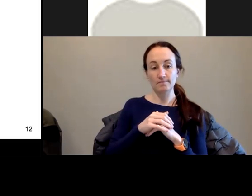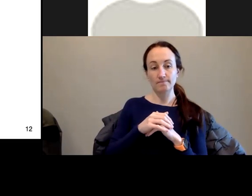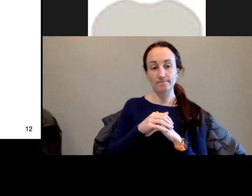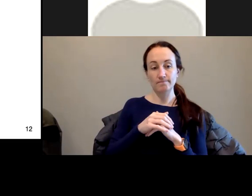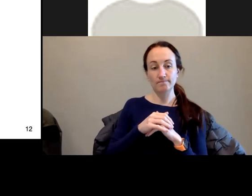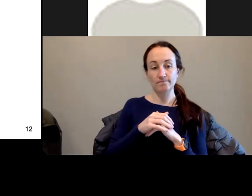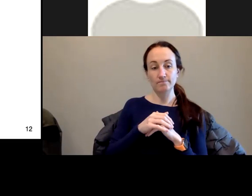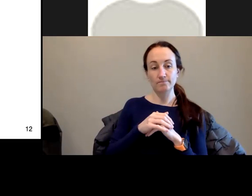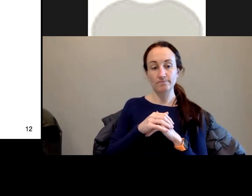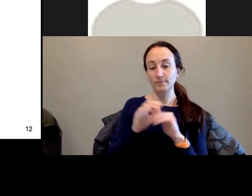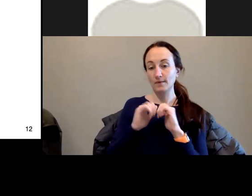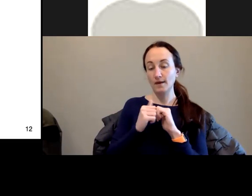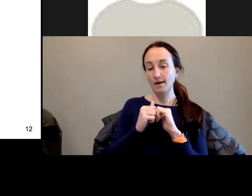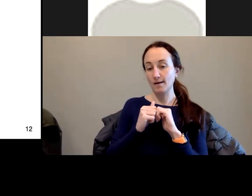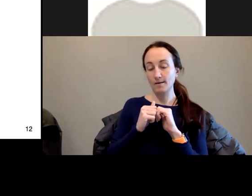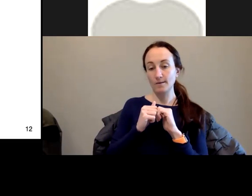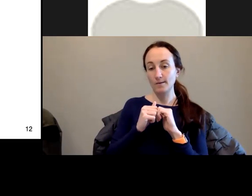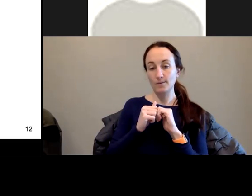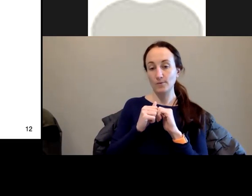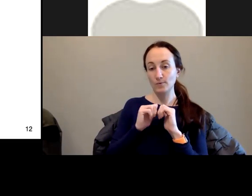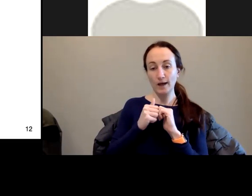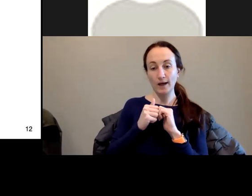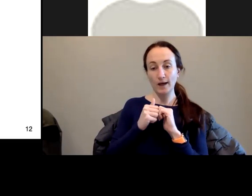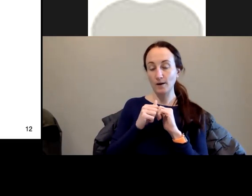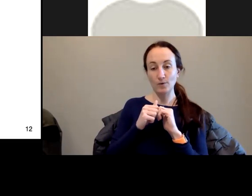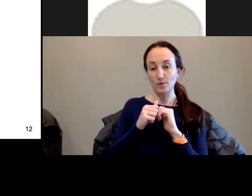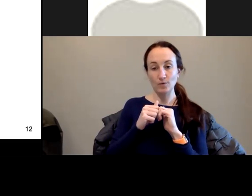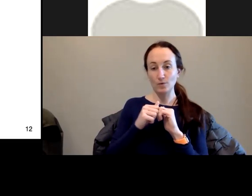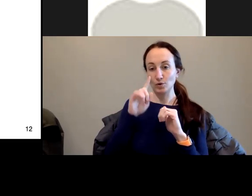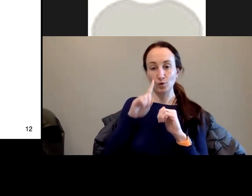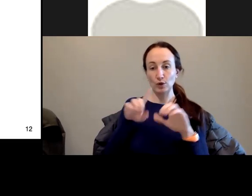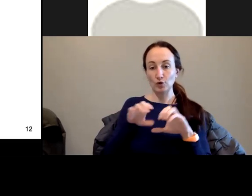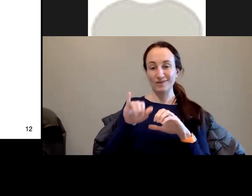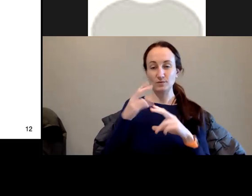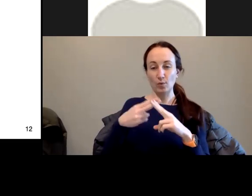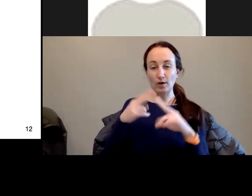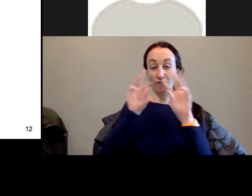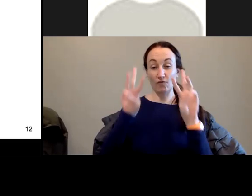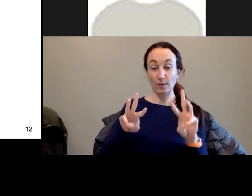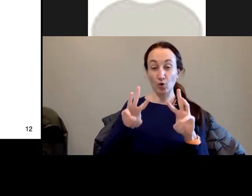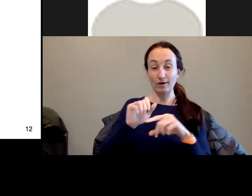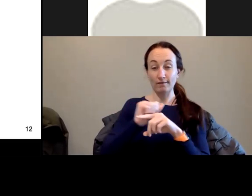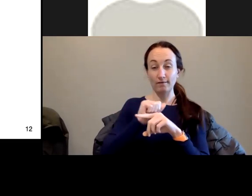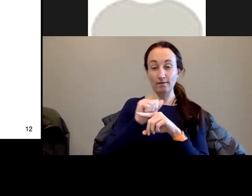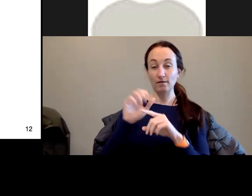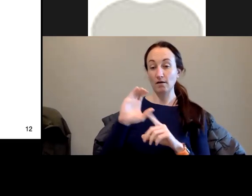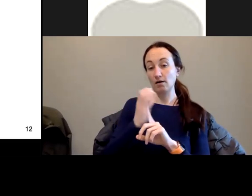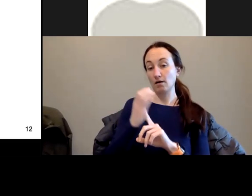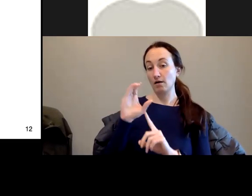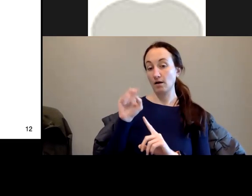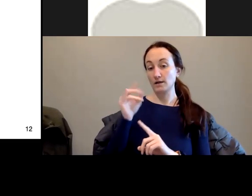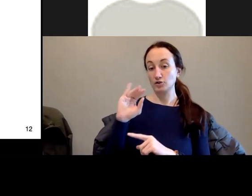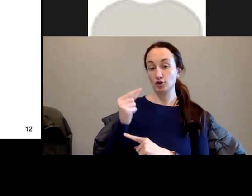so how do we do this framework conditioning, right? So what we do here is